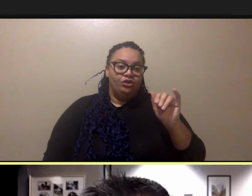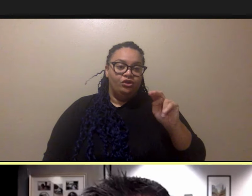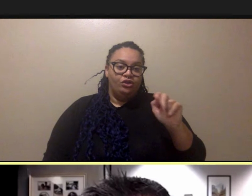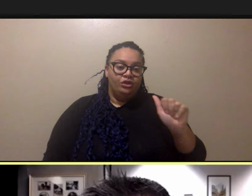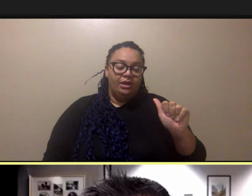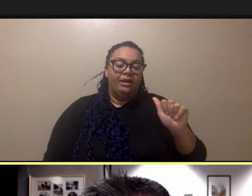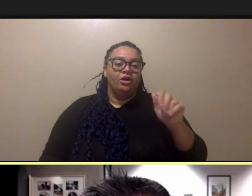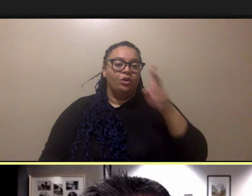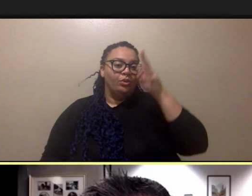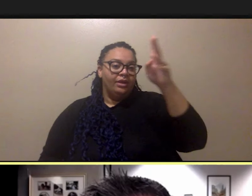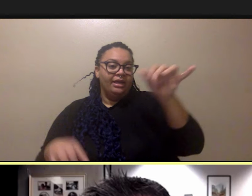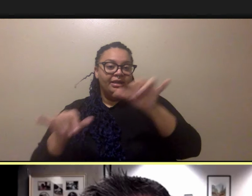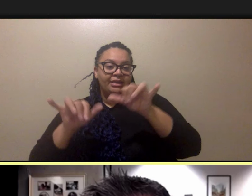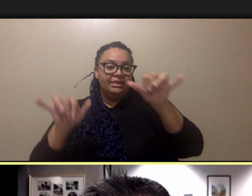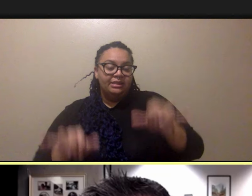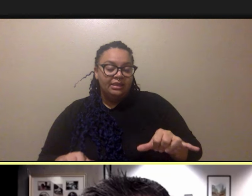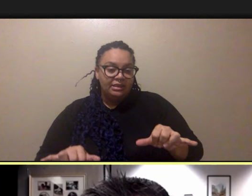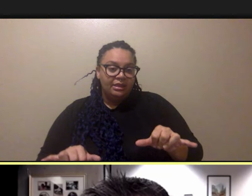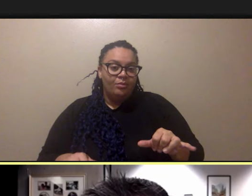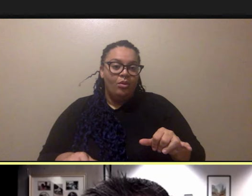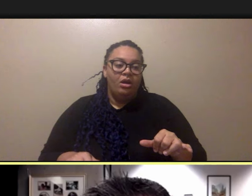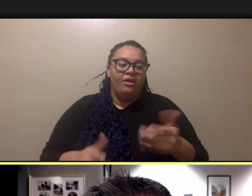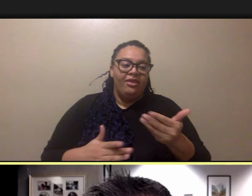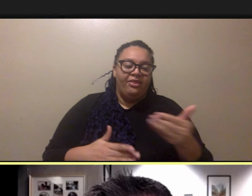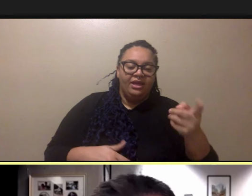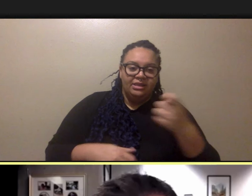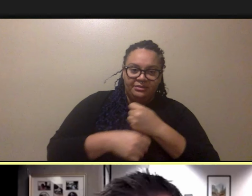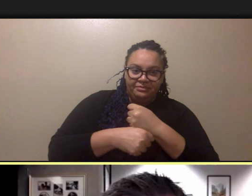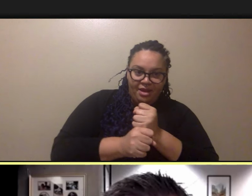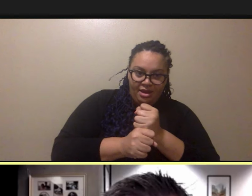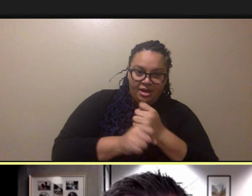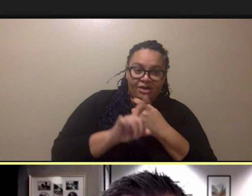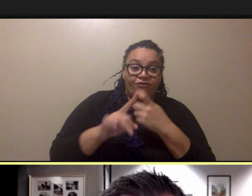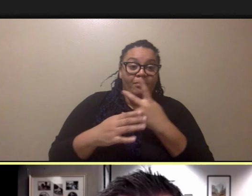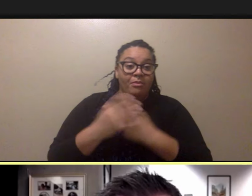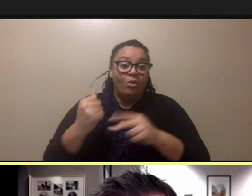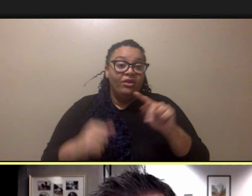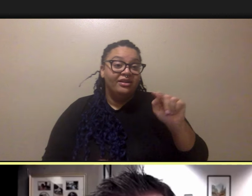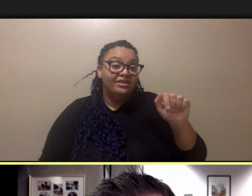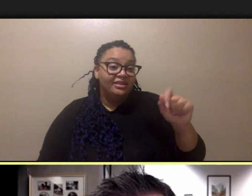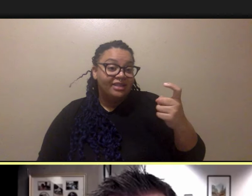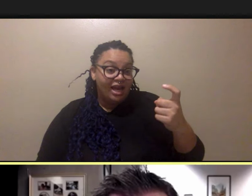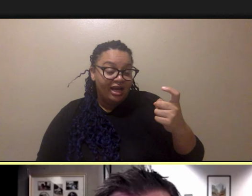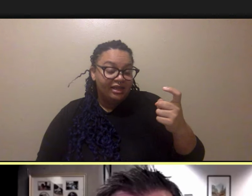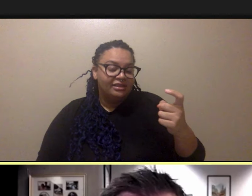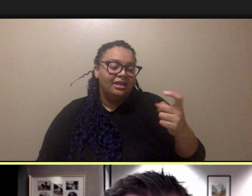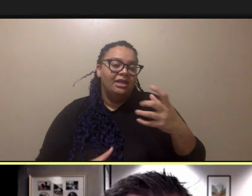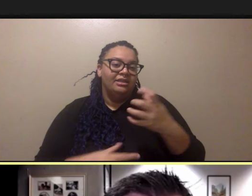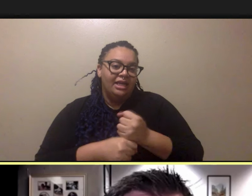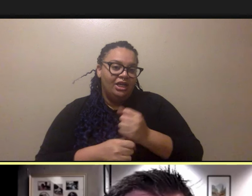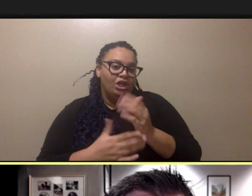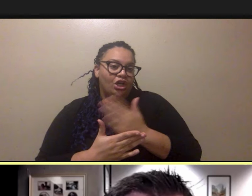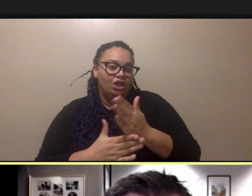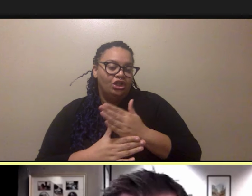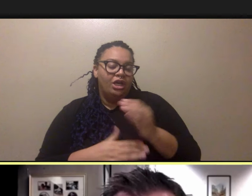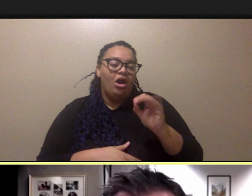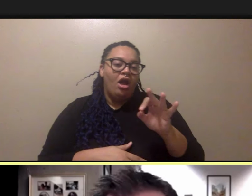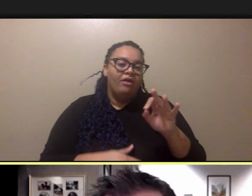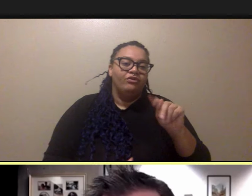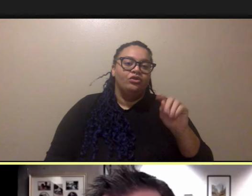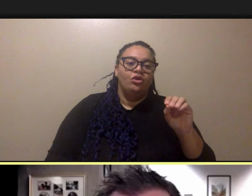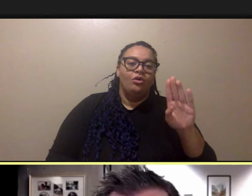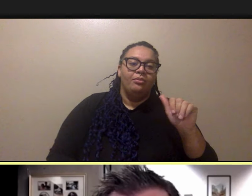created a system in which the profits he made from both taxes and from taking a share of all the tobacco and all the other